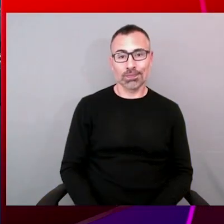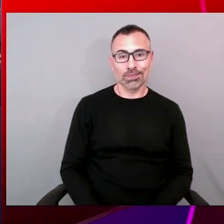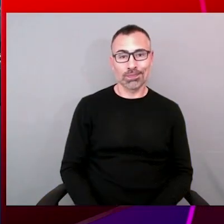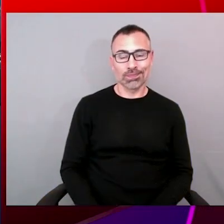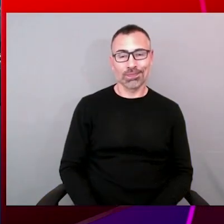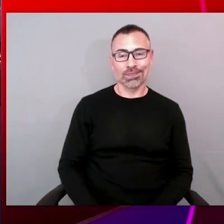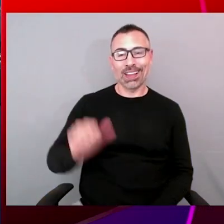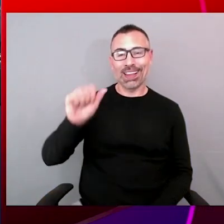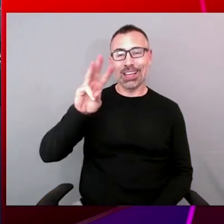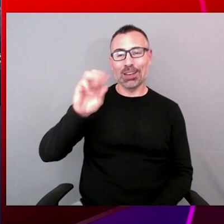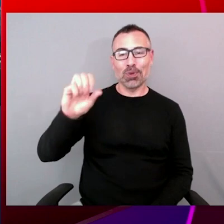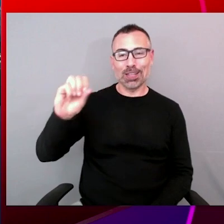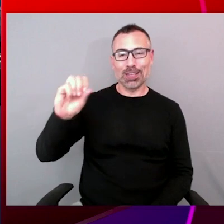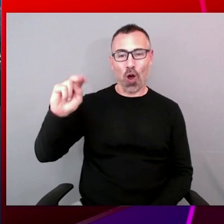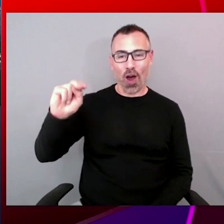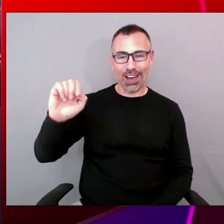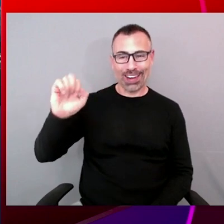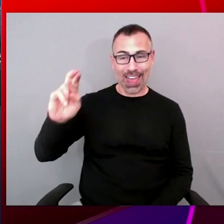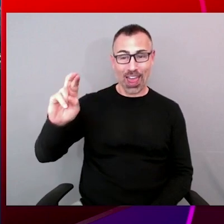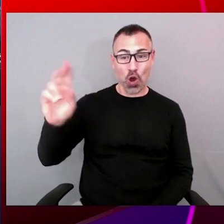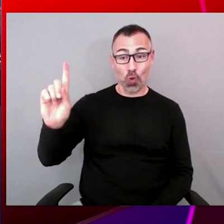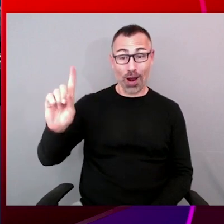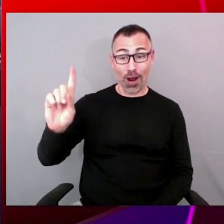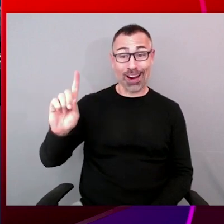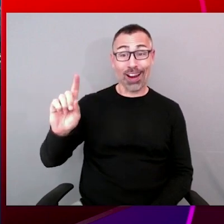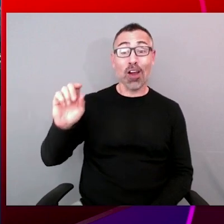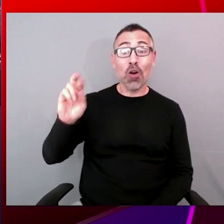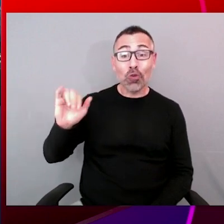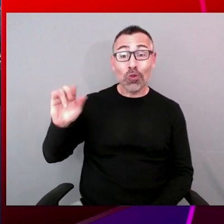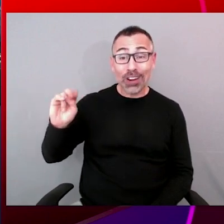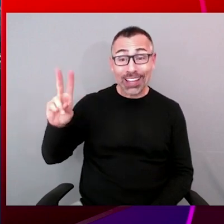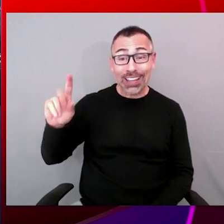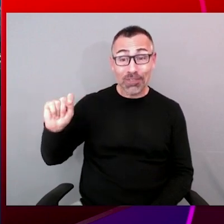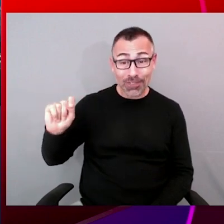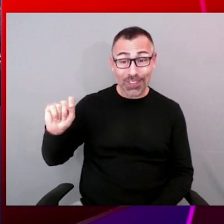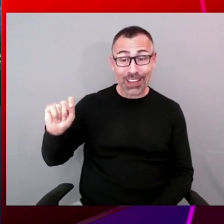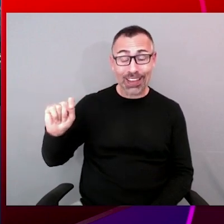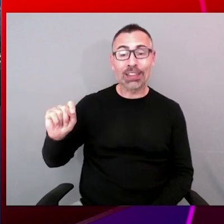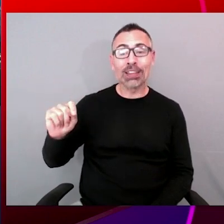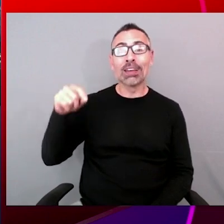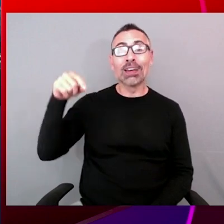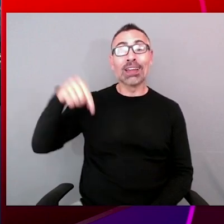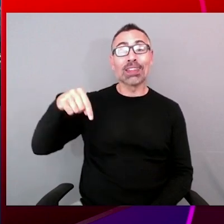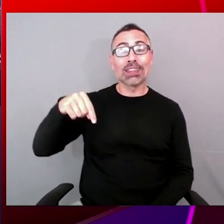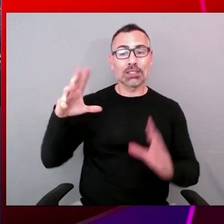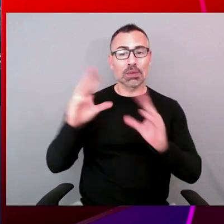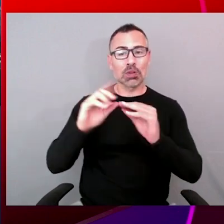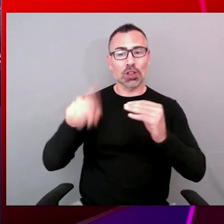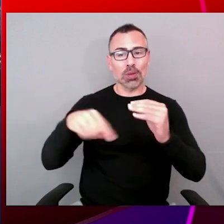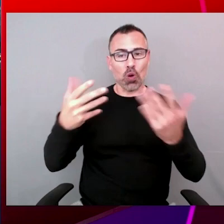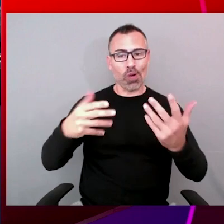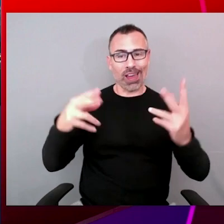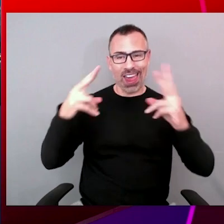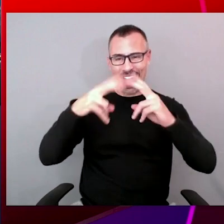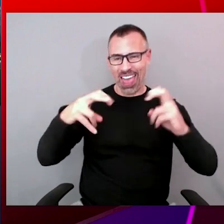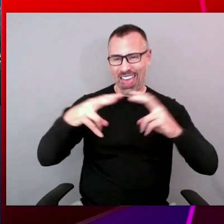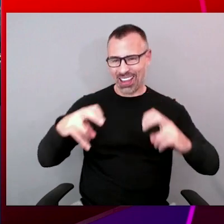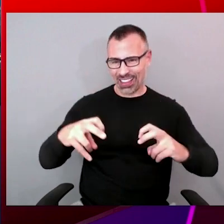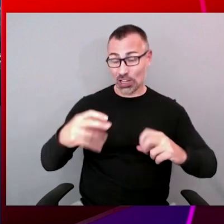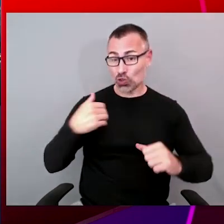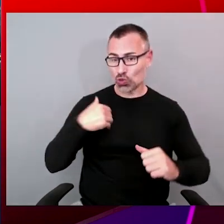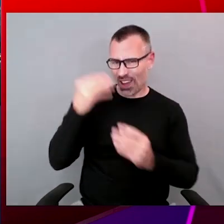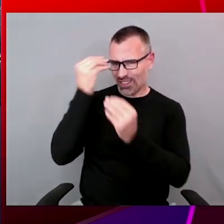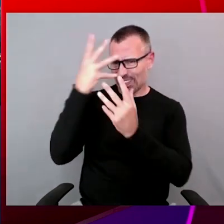AWS On Air, coming to you from reInvent, and this segment is going to be about analytics. You got data from all different places